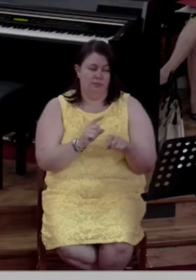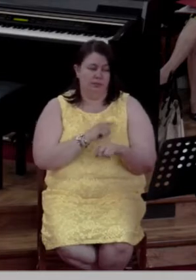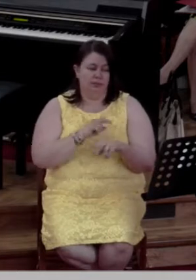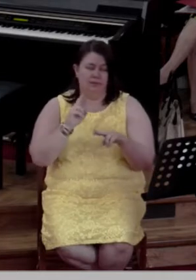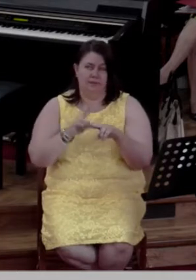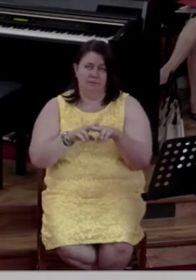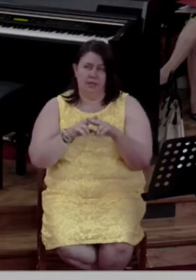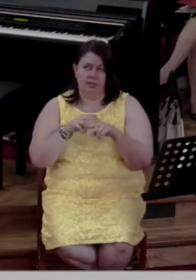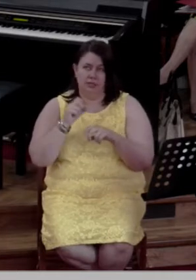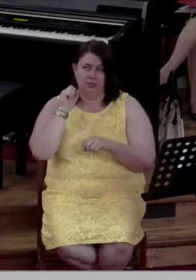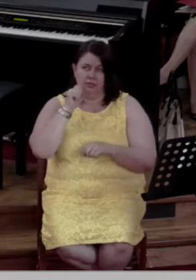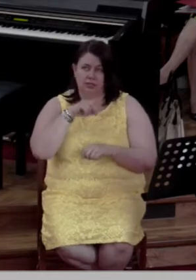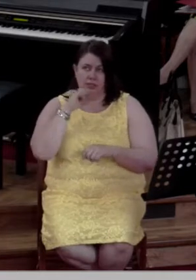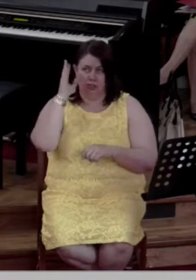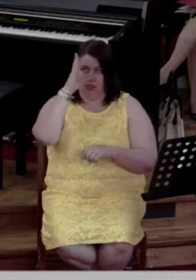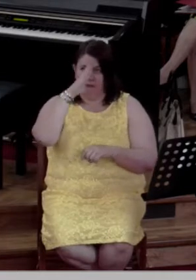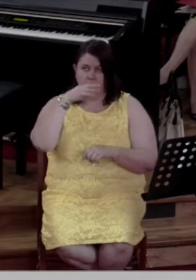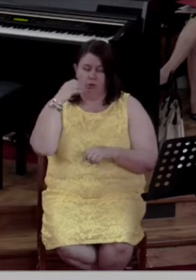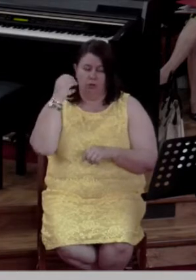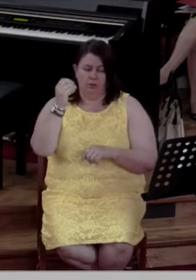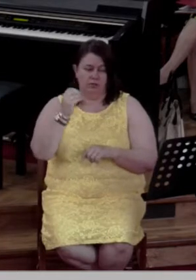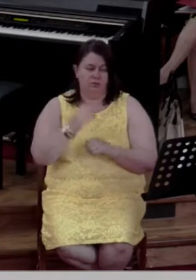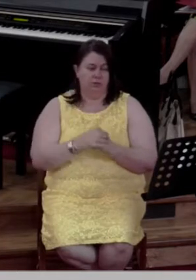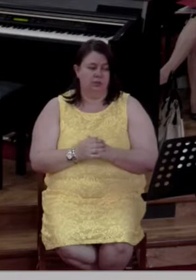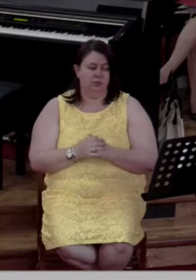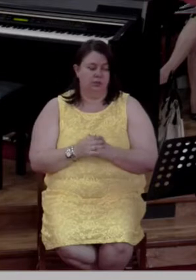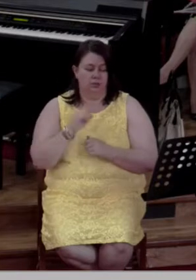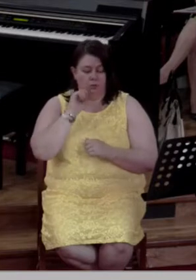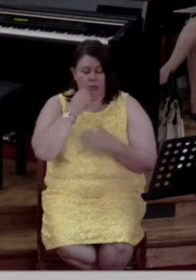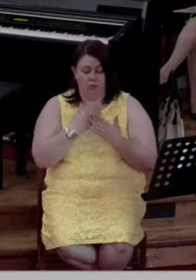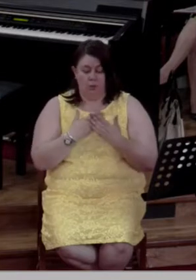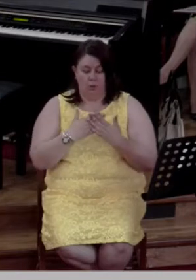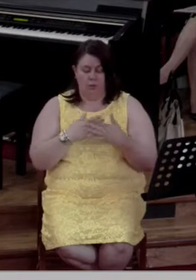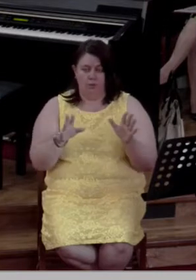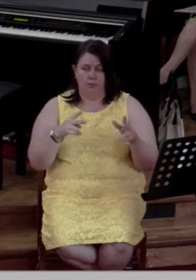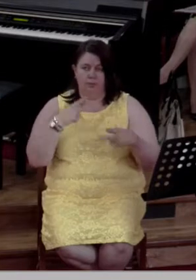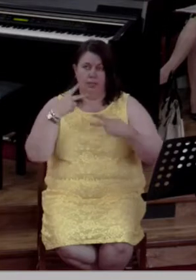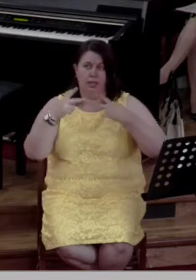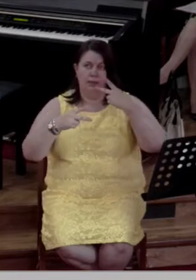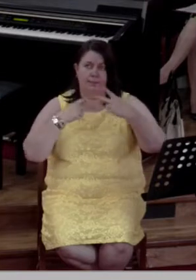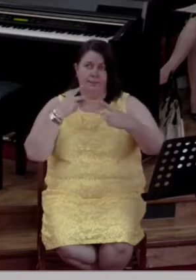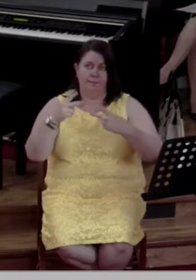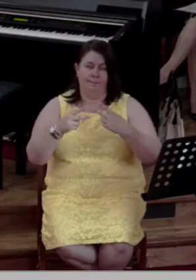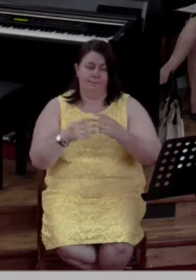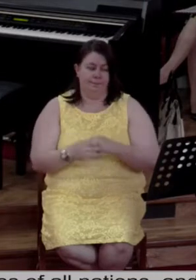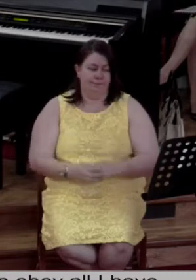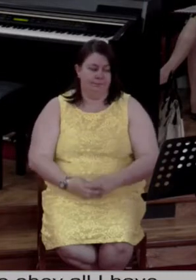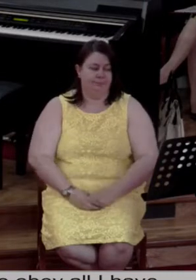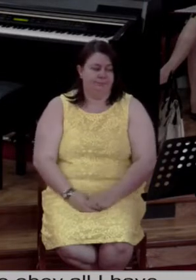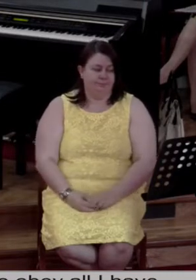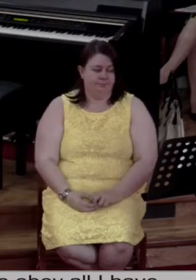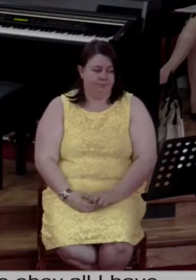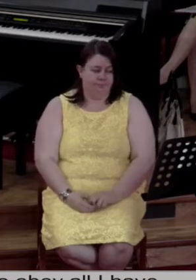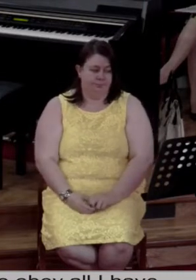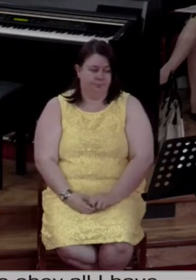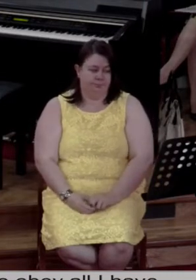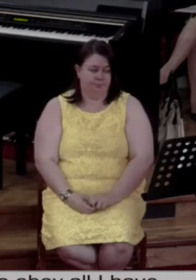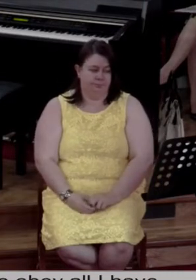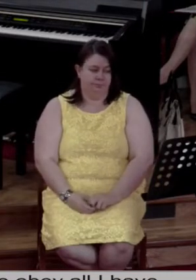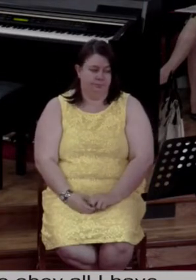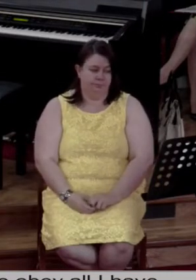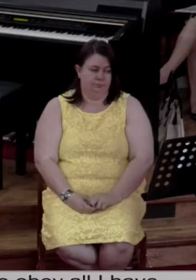and Holy Spirit. Let's worship him in our opening hymn, number 110 from CH4. Glory be to God the